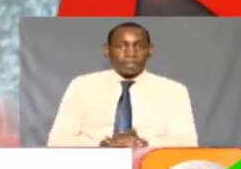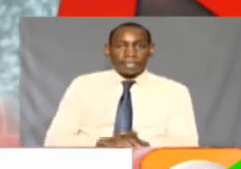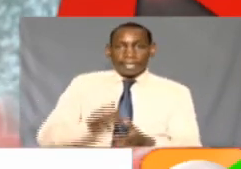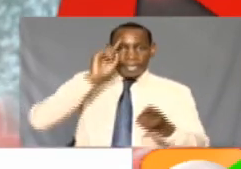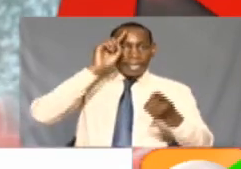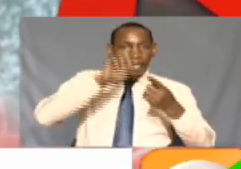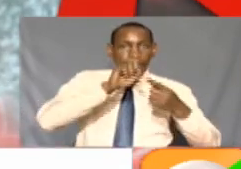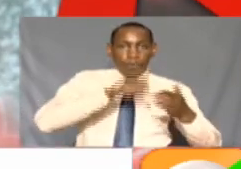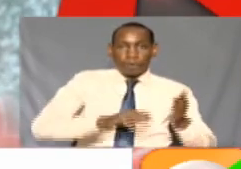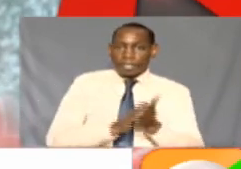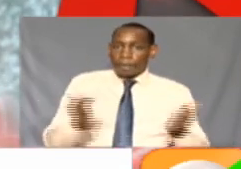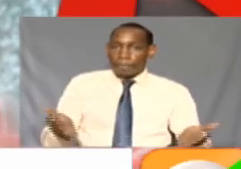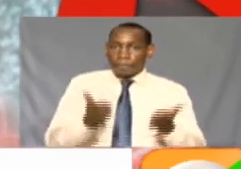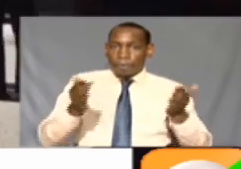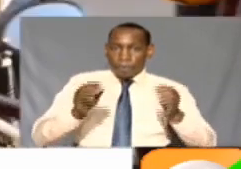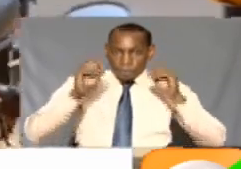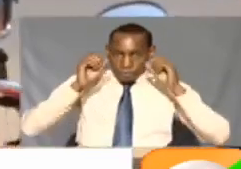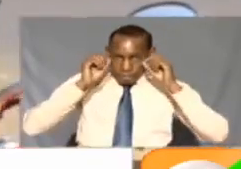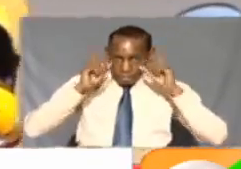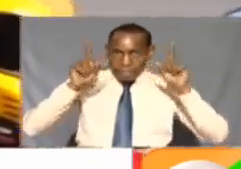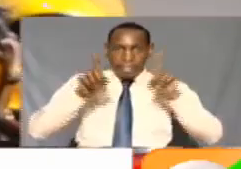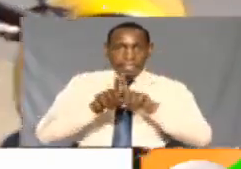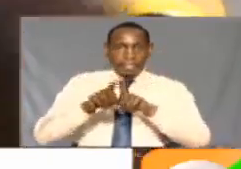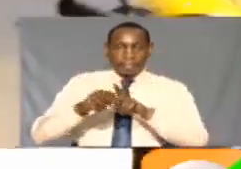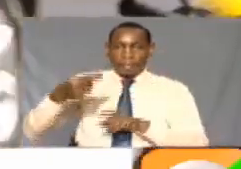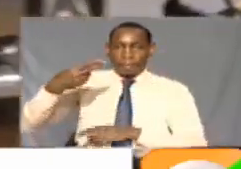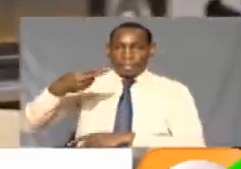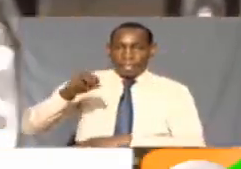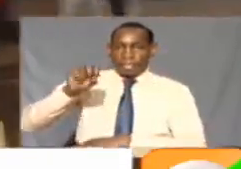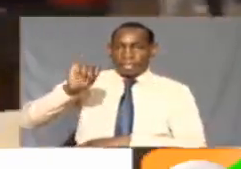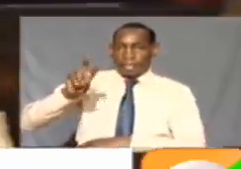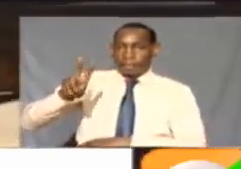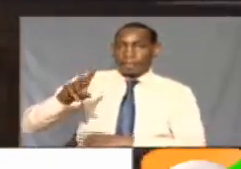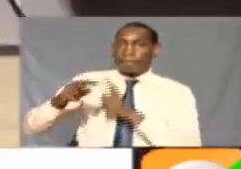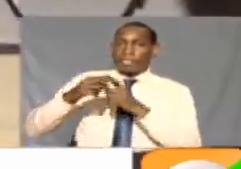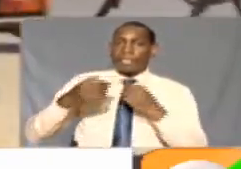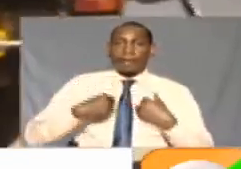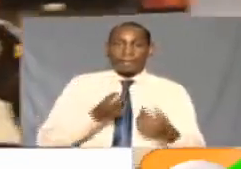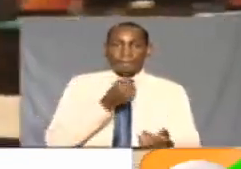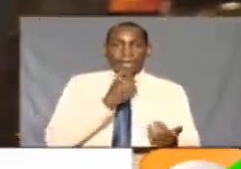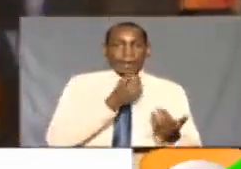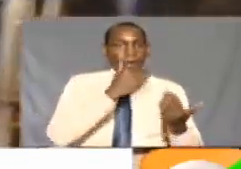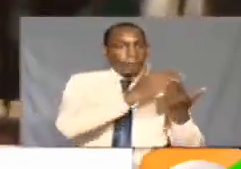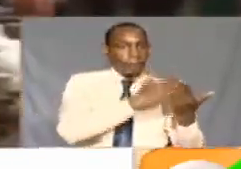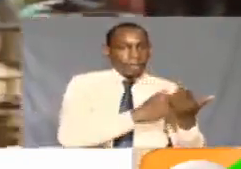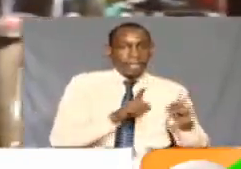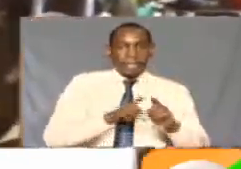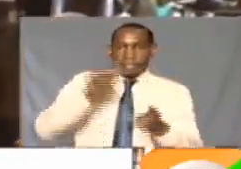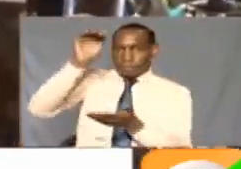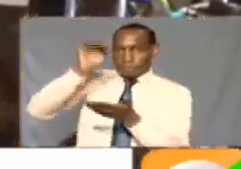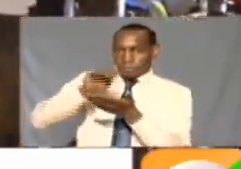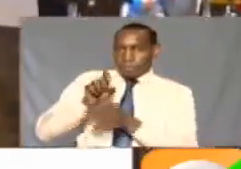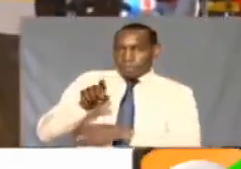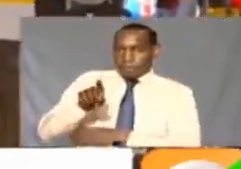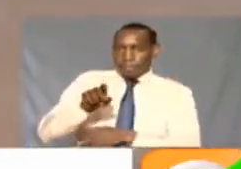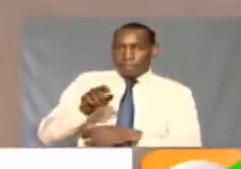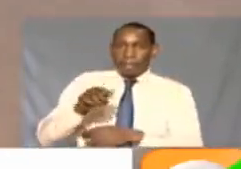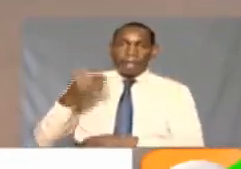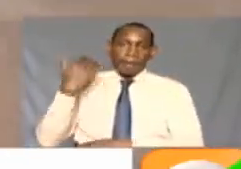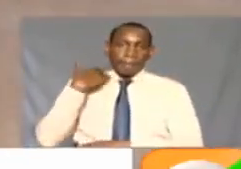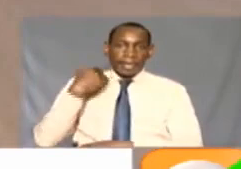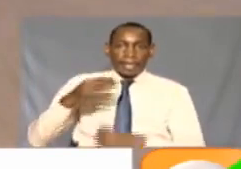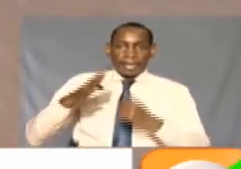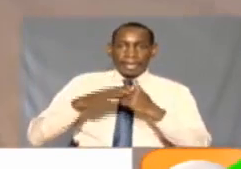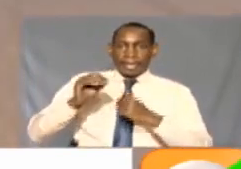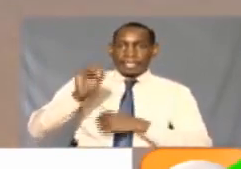target being to promote the awareness, put those HIV positive on a treatment program, and ultimately suppress the virus in their blood by